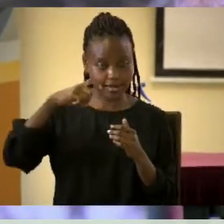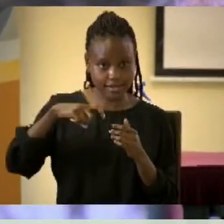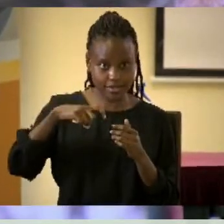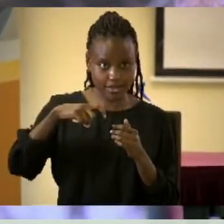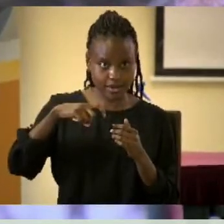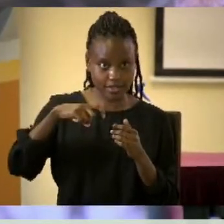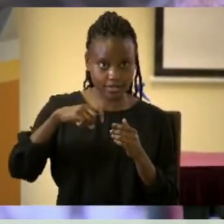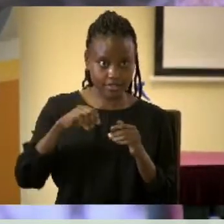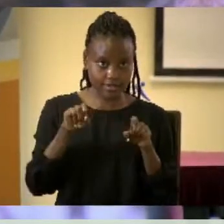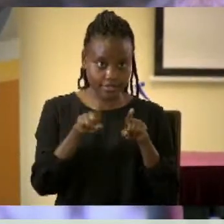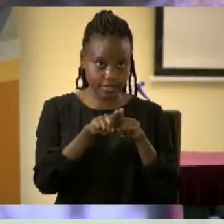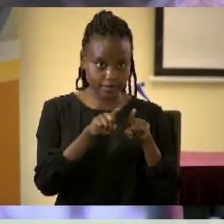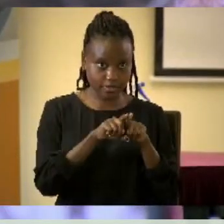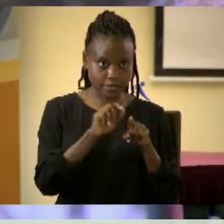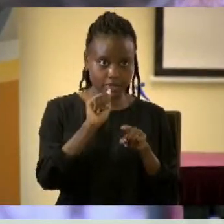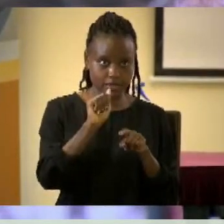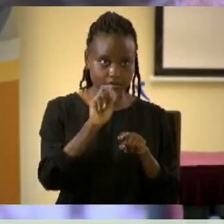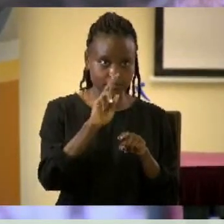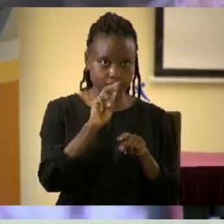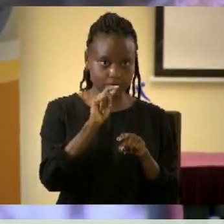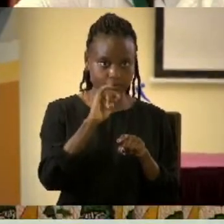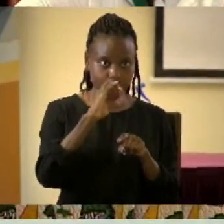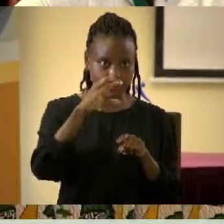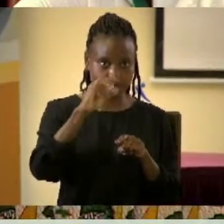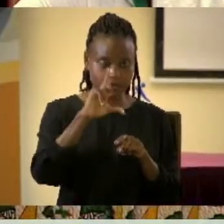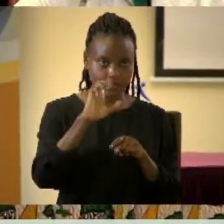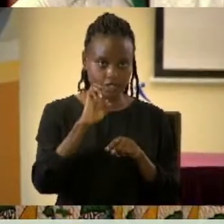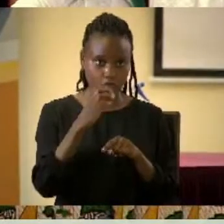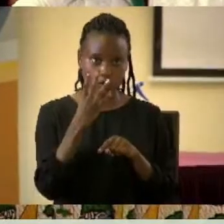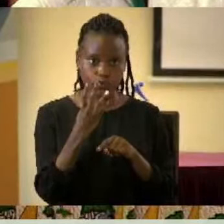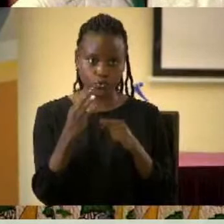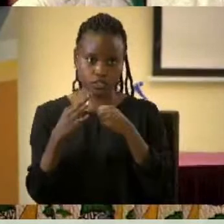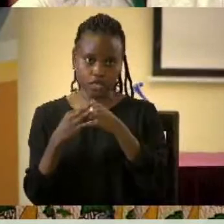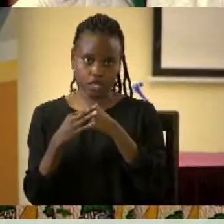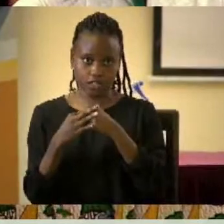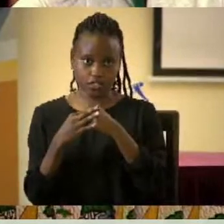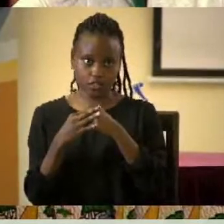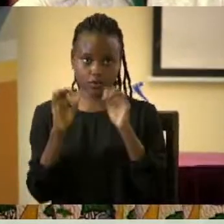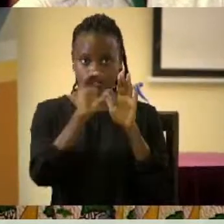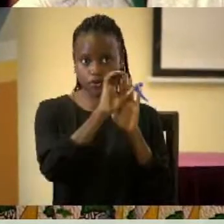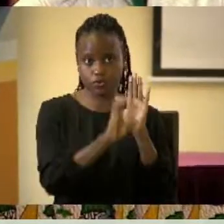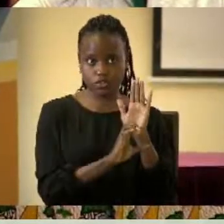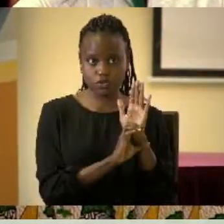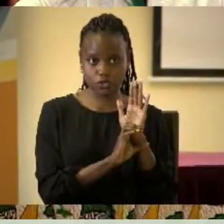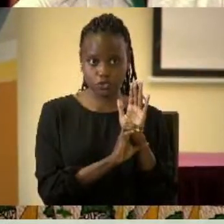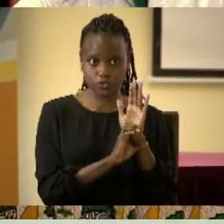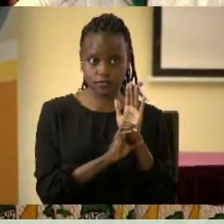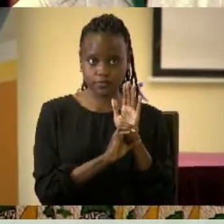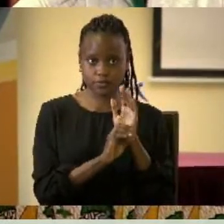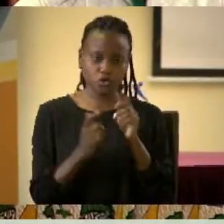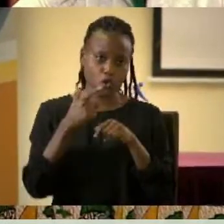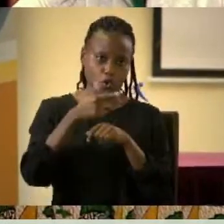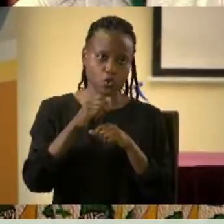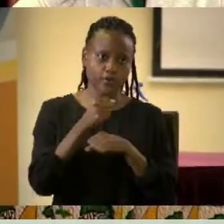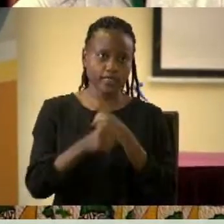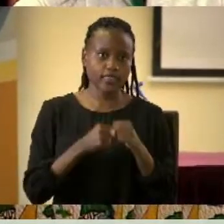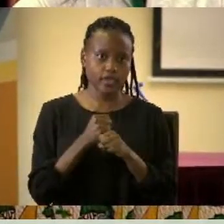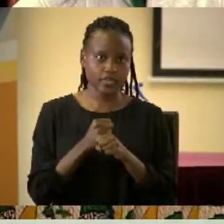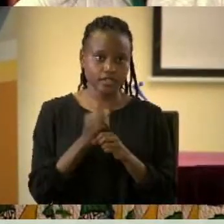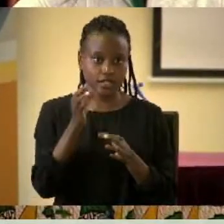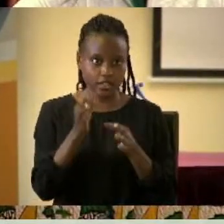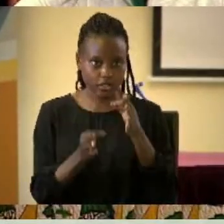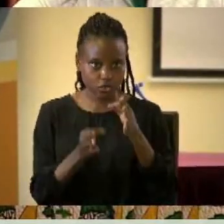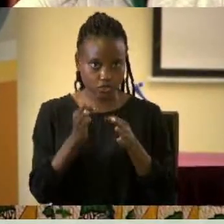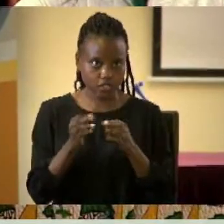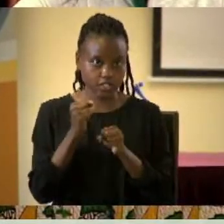Article 48 of the Constitution. Ladies and gentlemen, over the years, the judiciary has been running